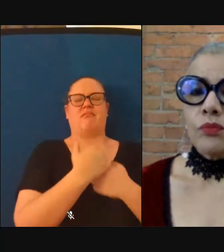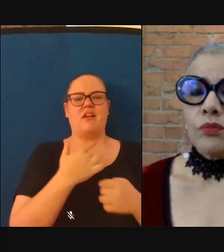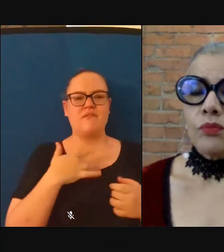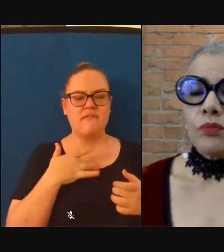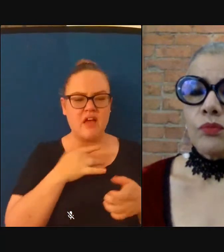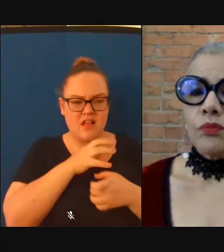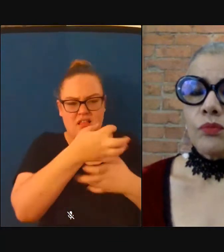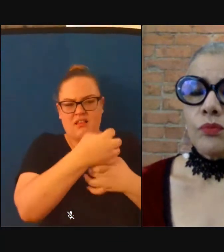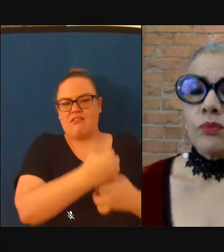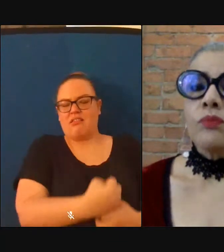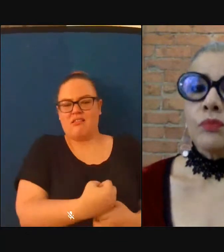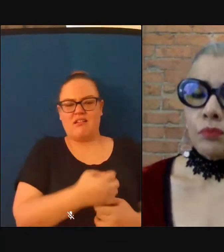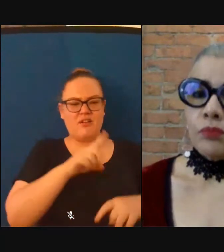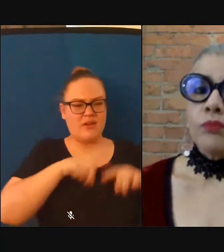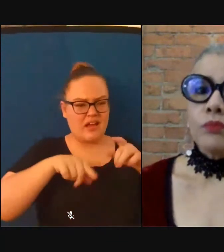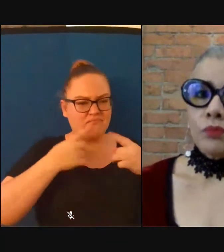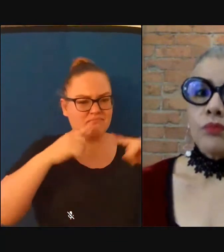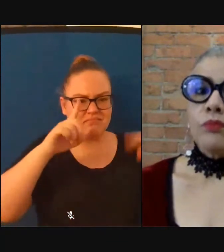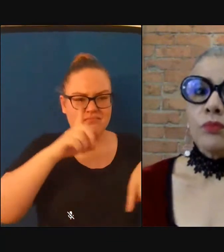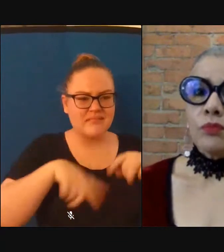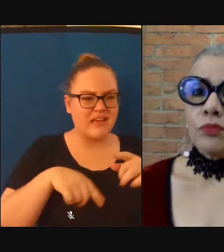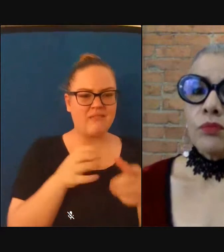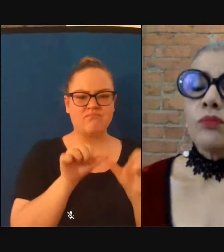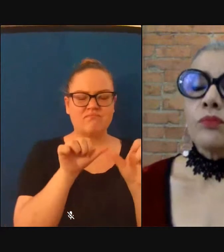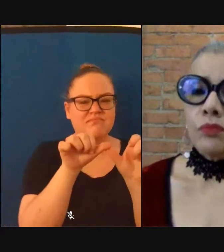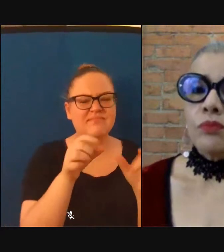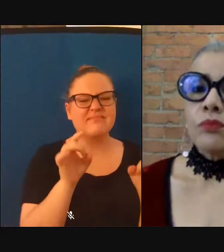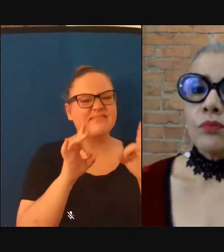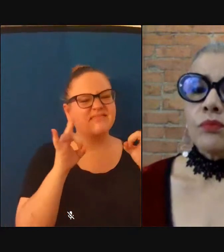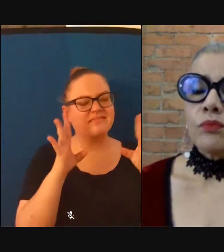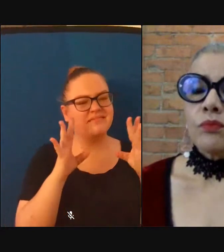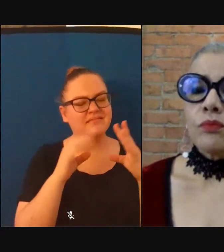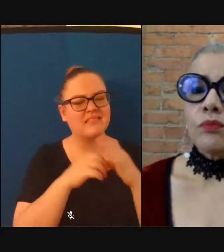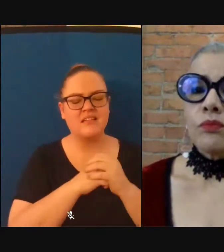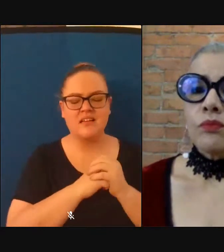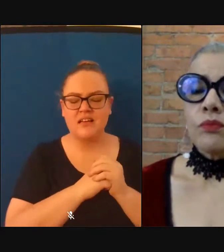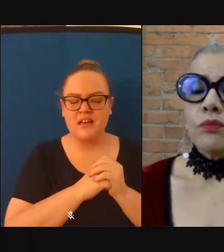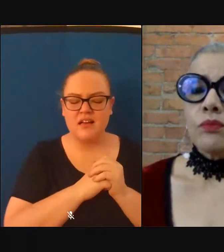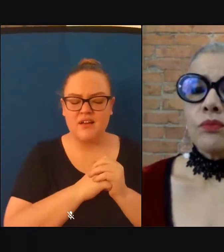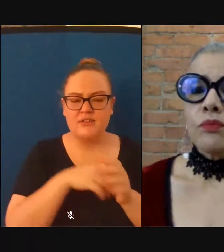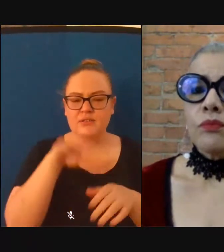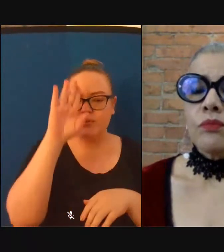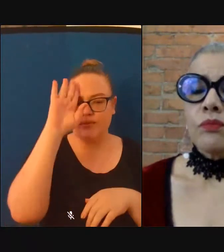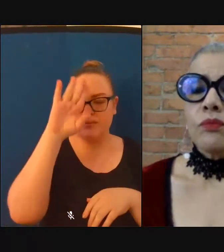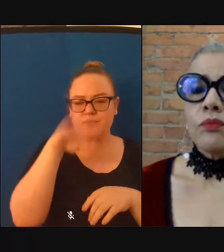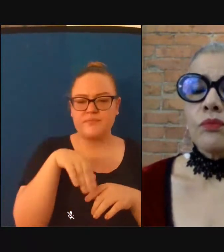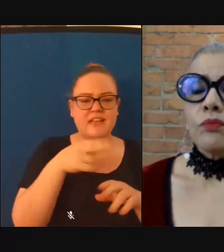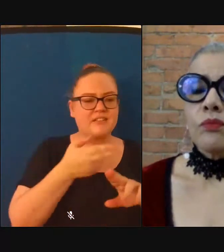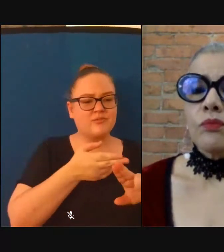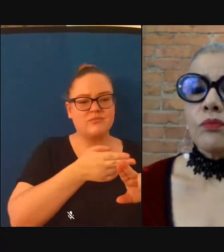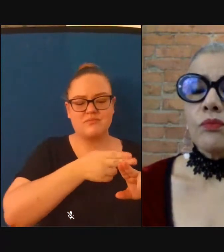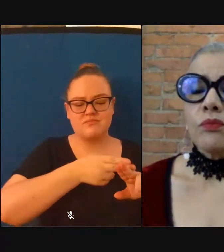kinds of other ways of doing that. So, like, you know, it's a very short step from there, and